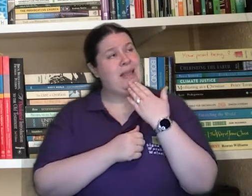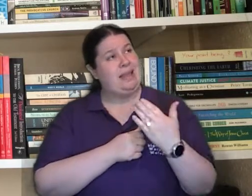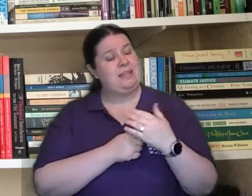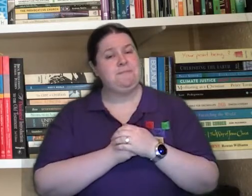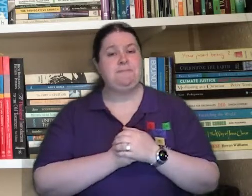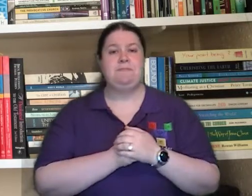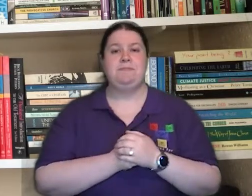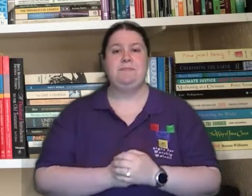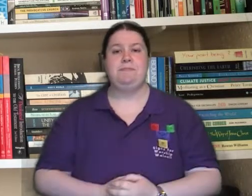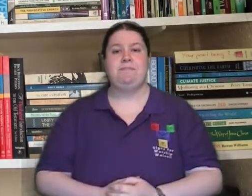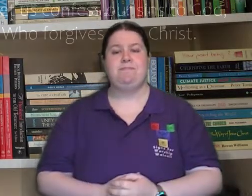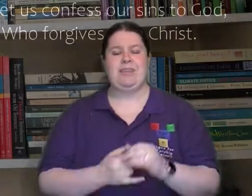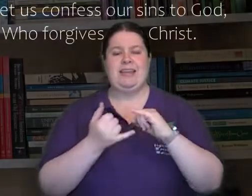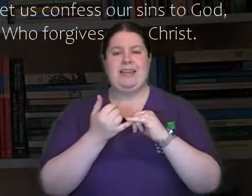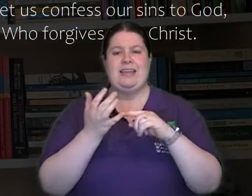better.